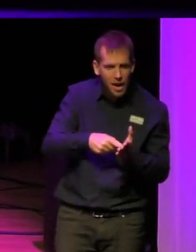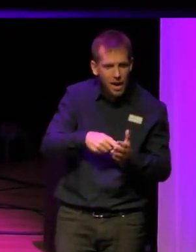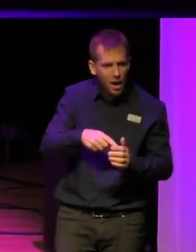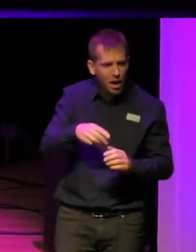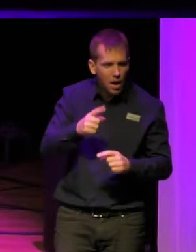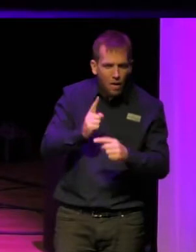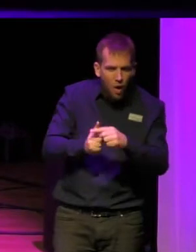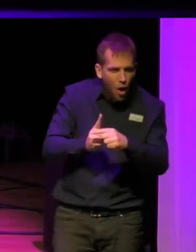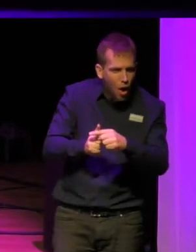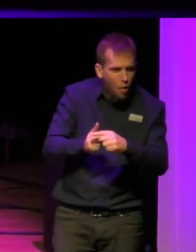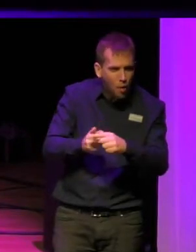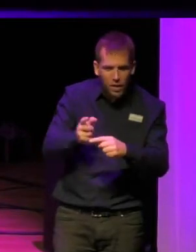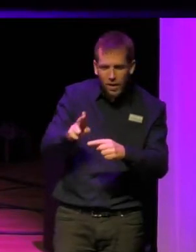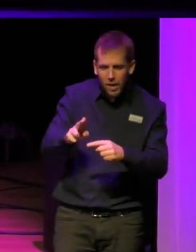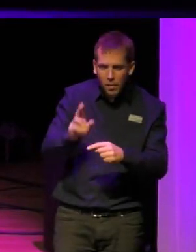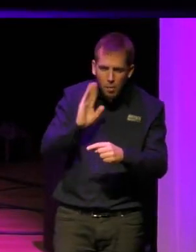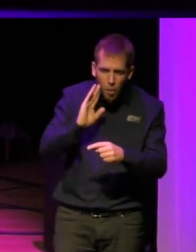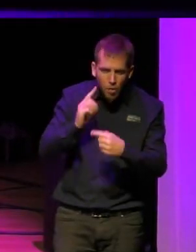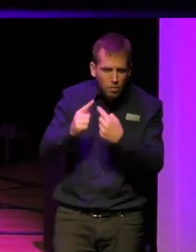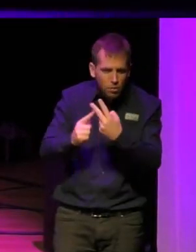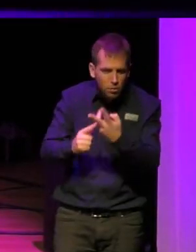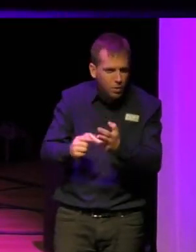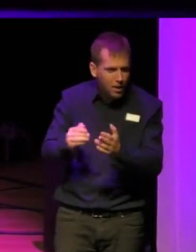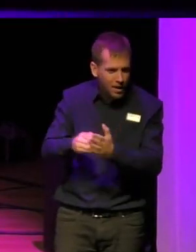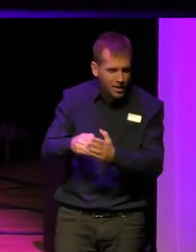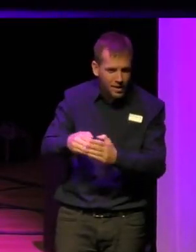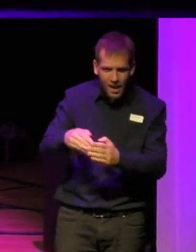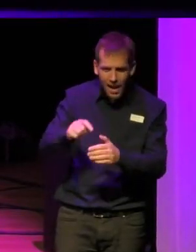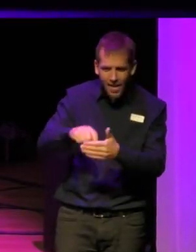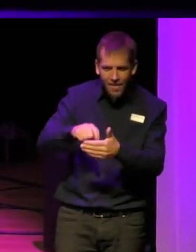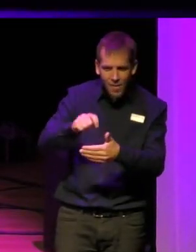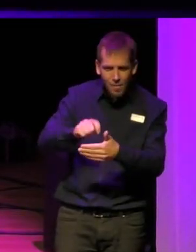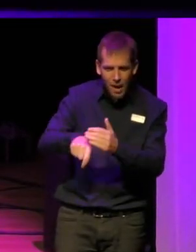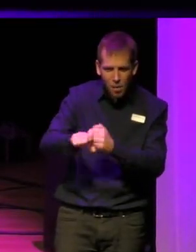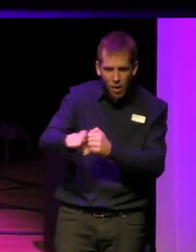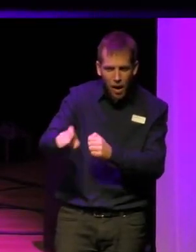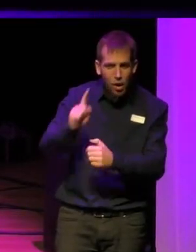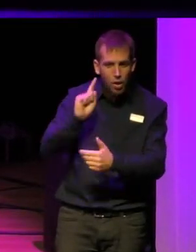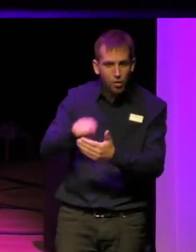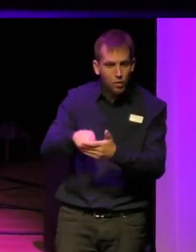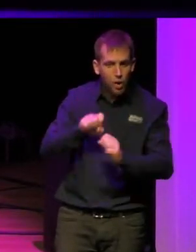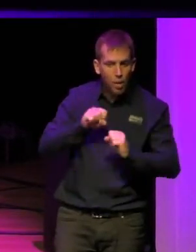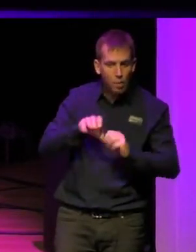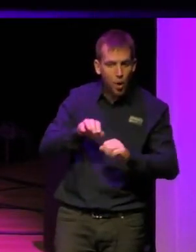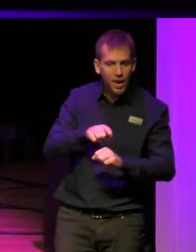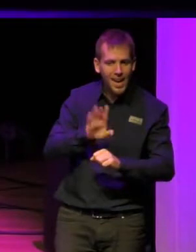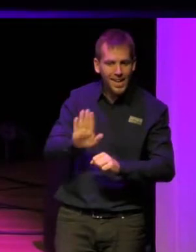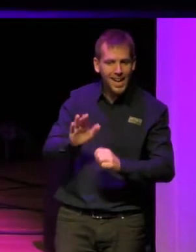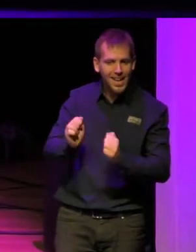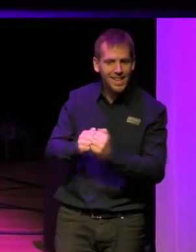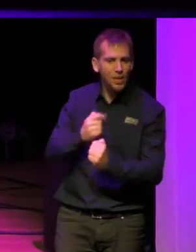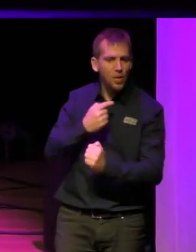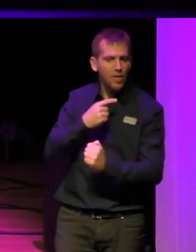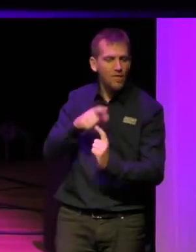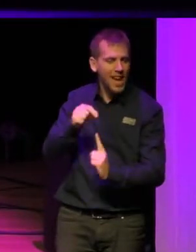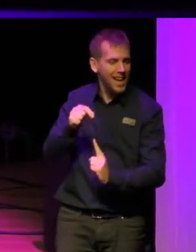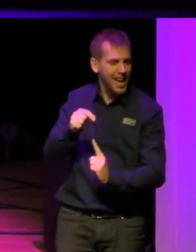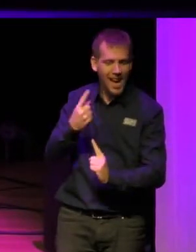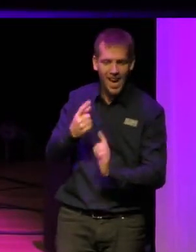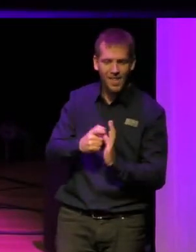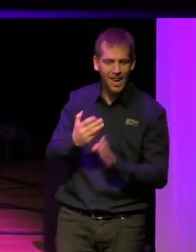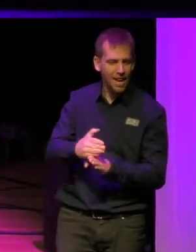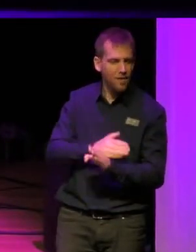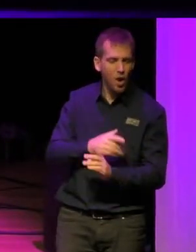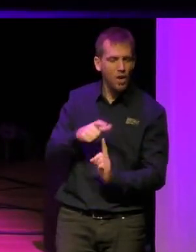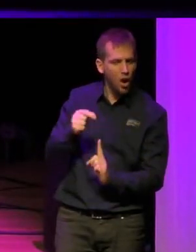elections, or on the day of elections, because it would influence elections. But why it did that was because people didn't know it's their